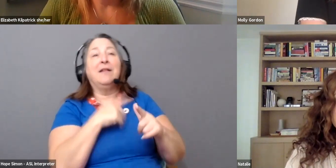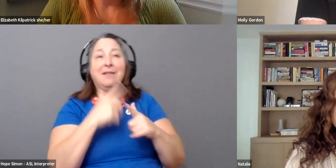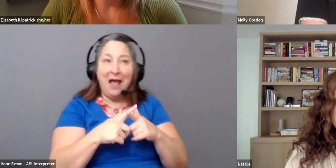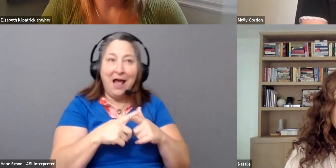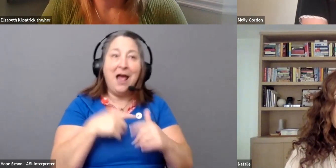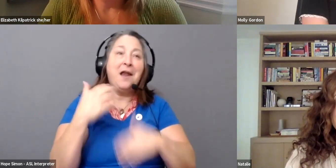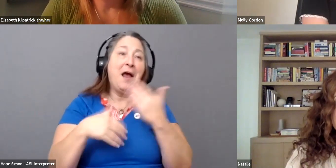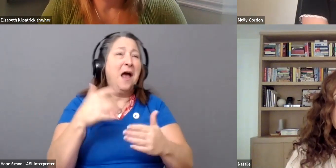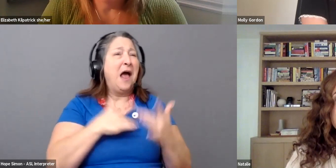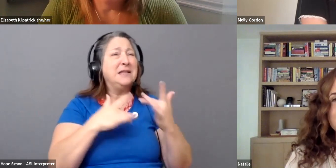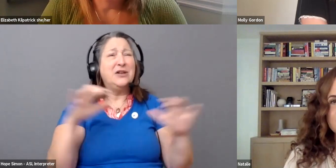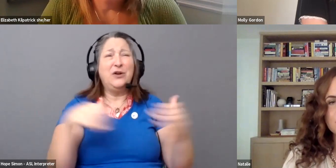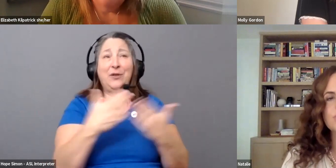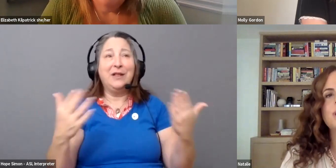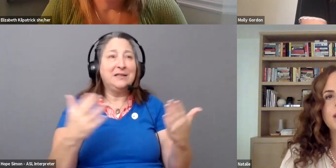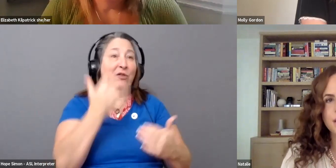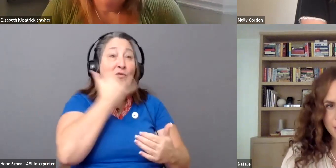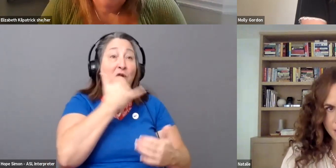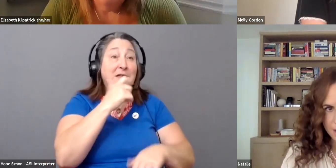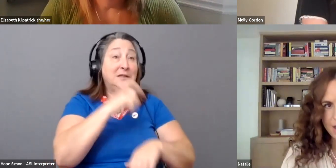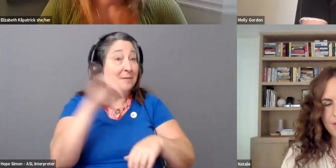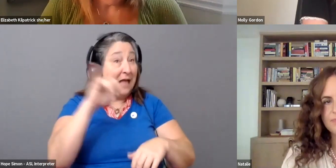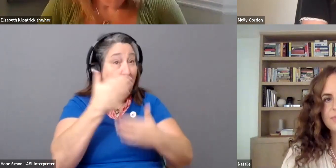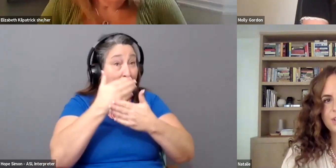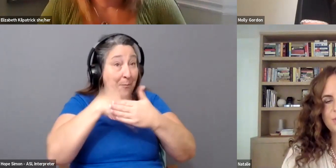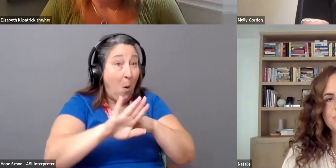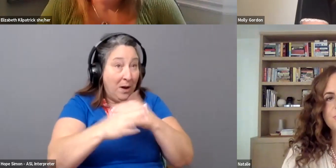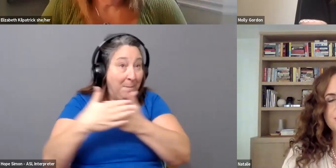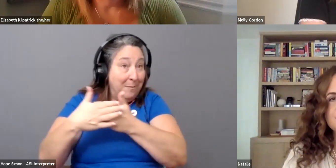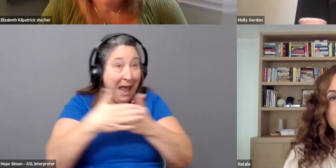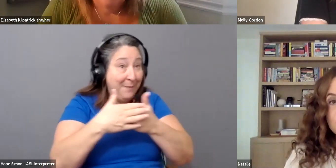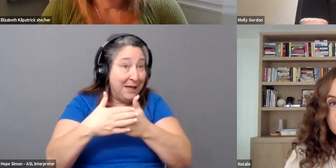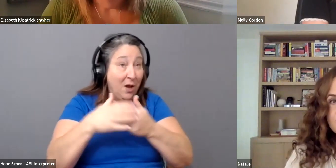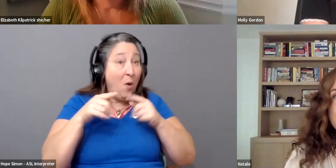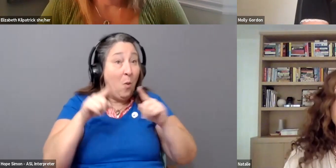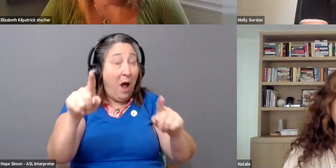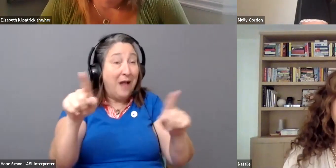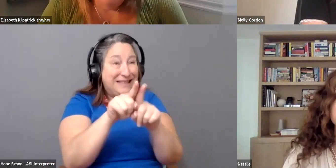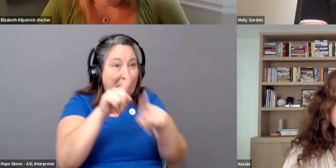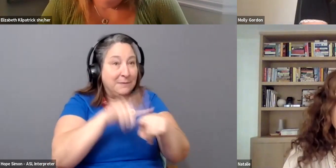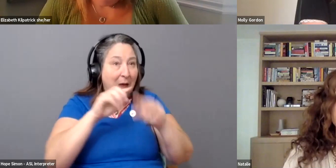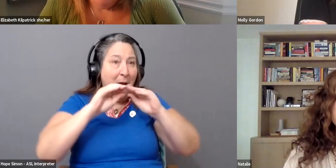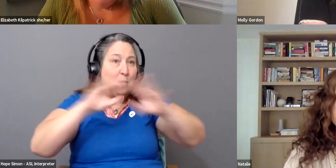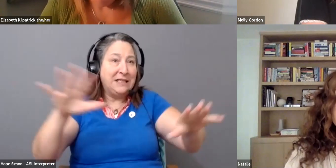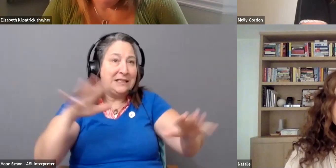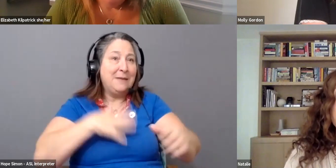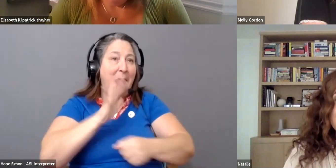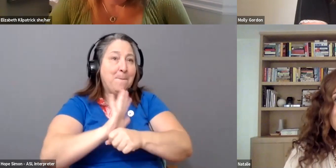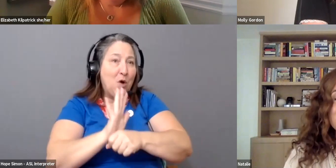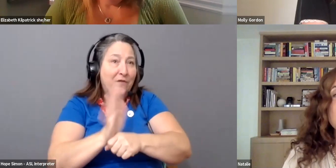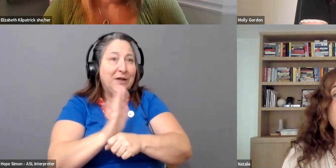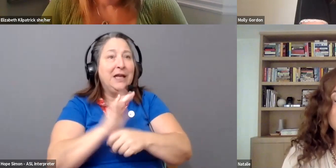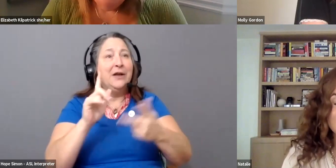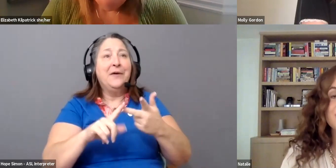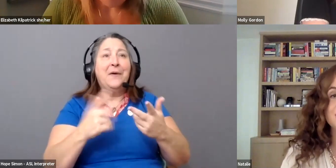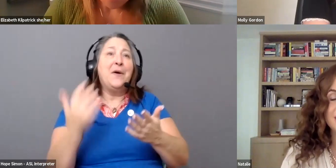things at the most inopportune times, like give birth when, I'm releasing a movie, or decide to rewrite the